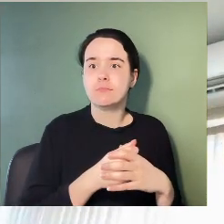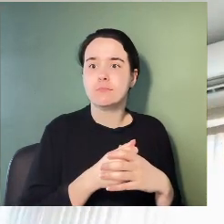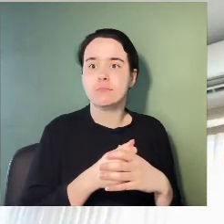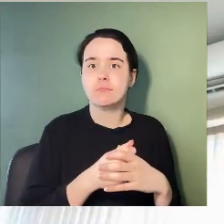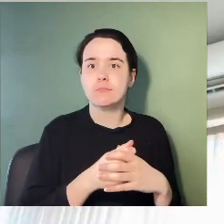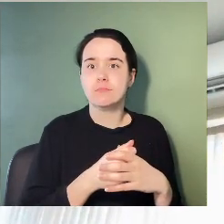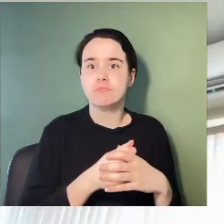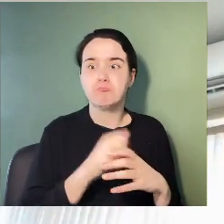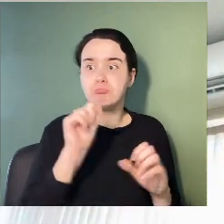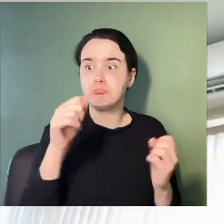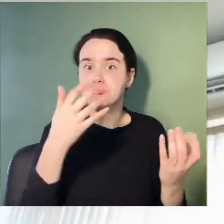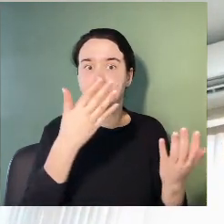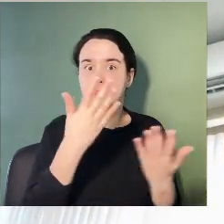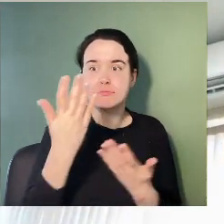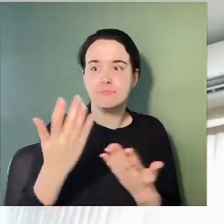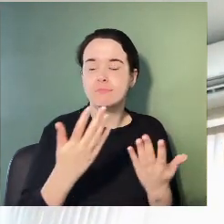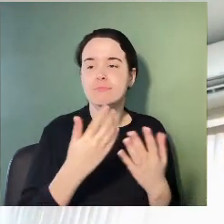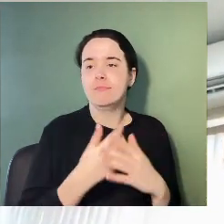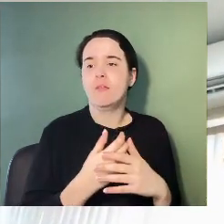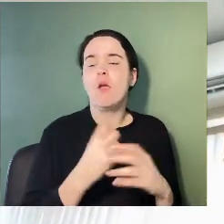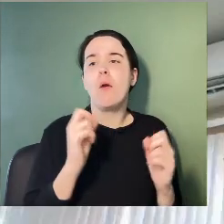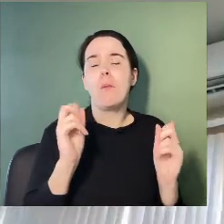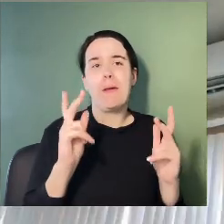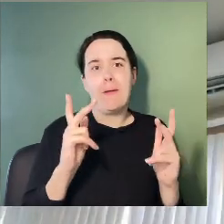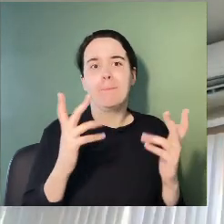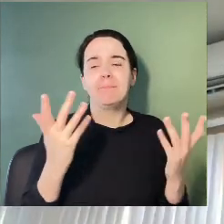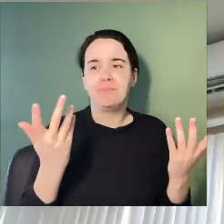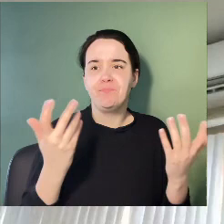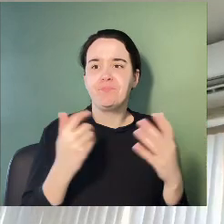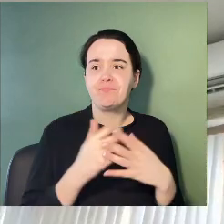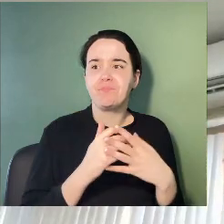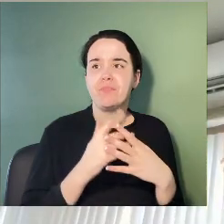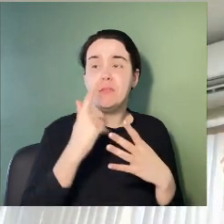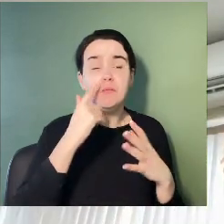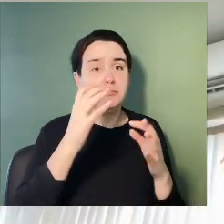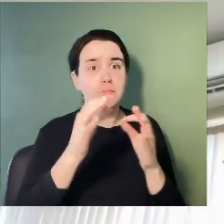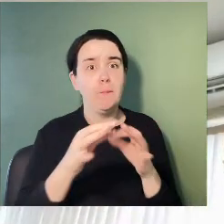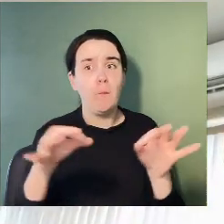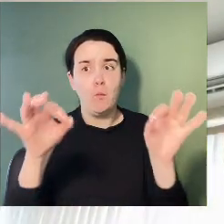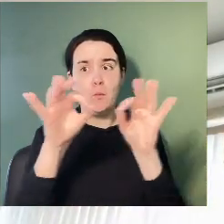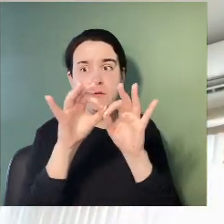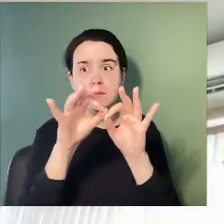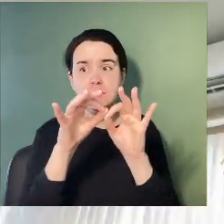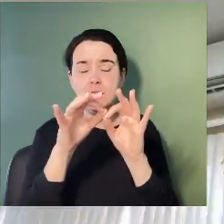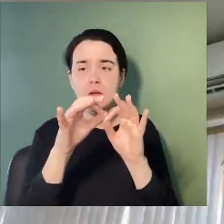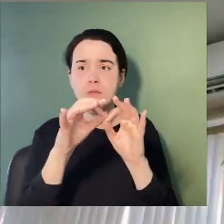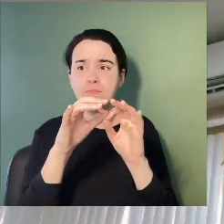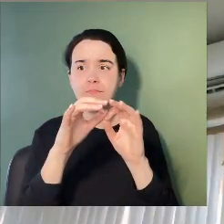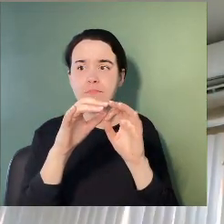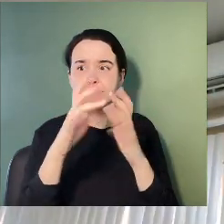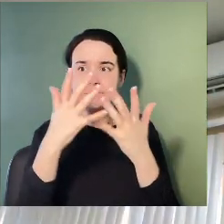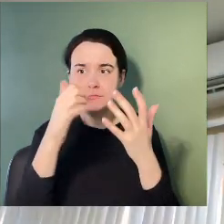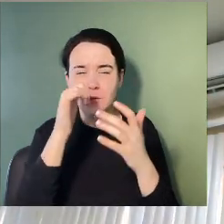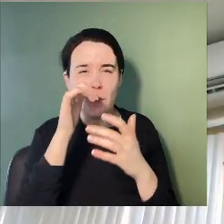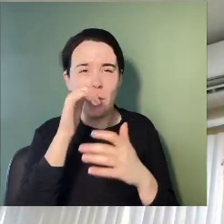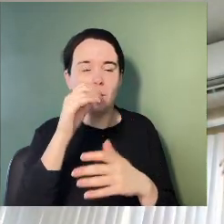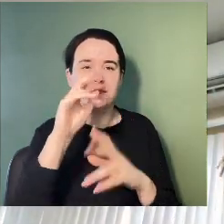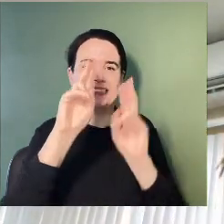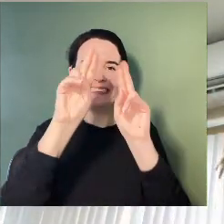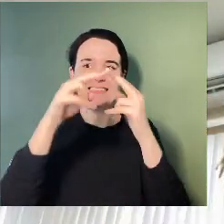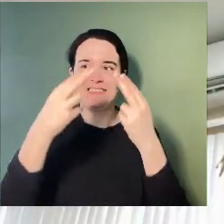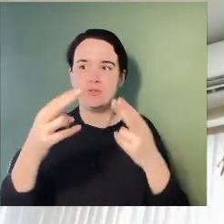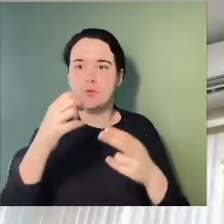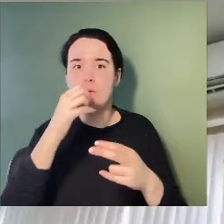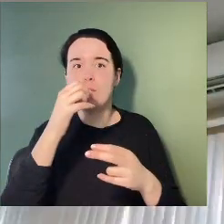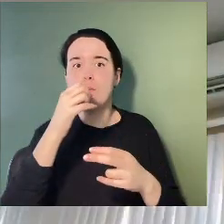Yvonne. Yeah. Okay. So it's very important that it's International Women's Day tomorrow, and this is Women's